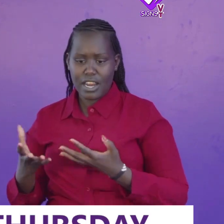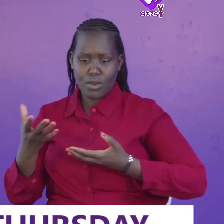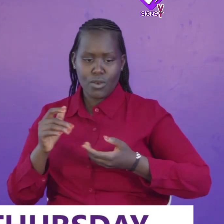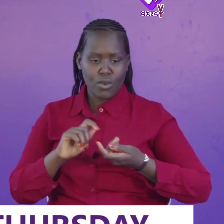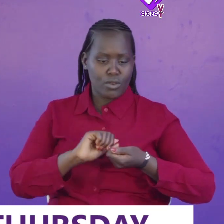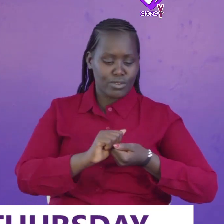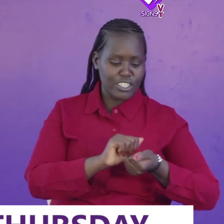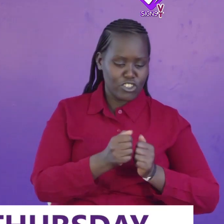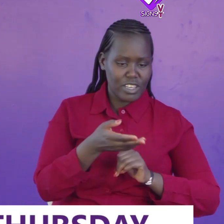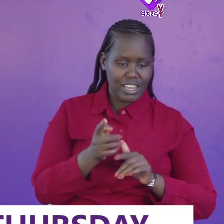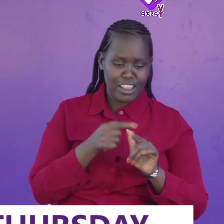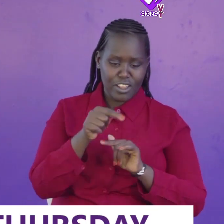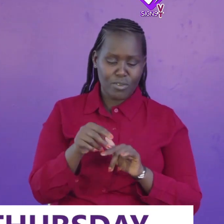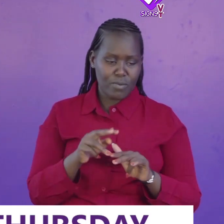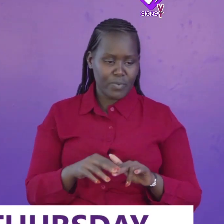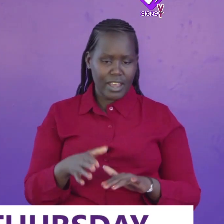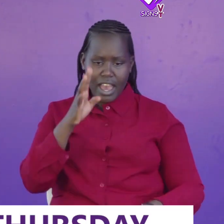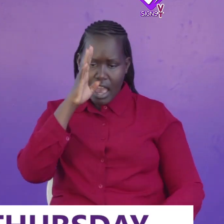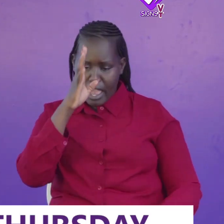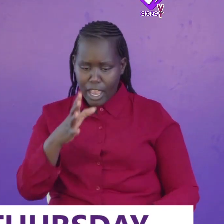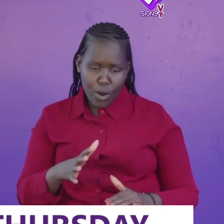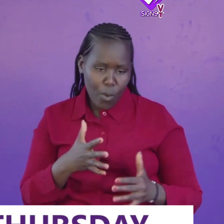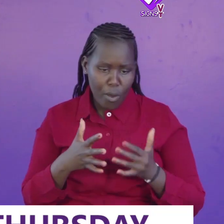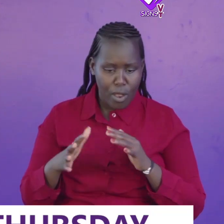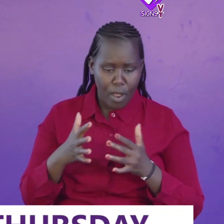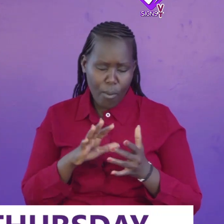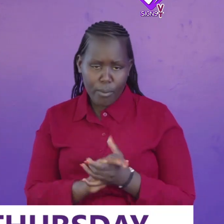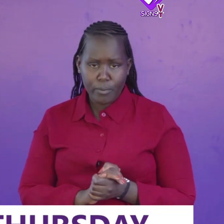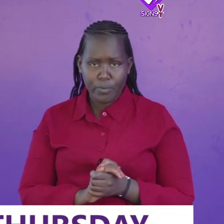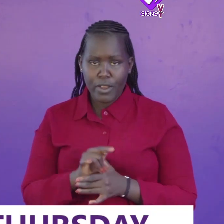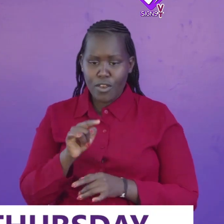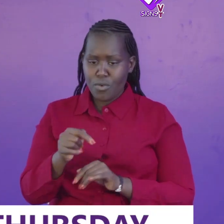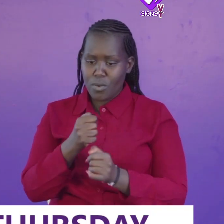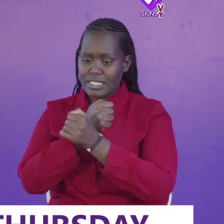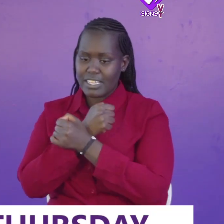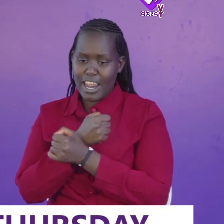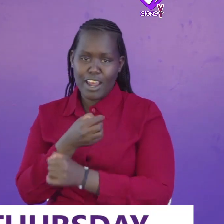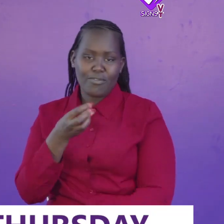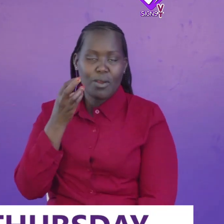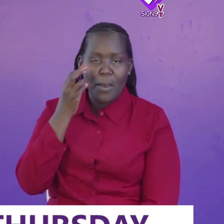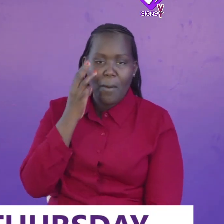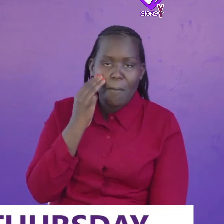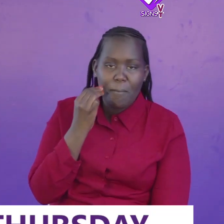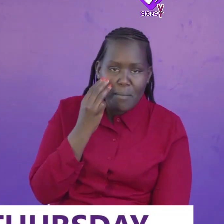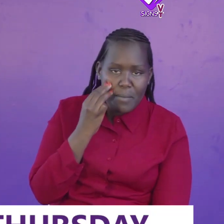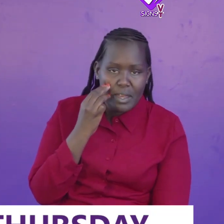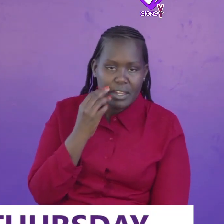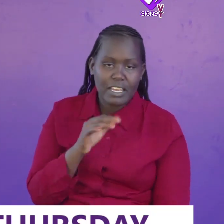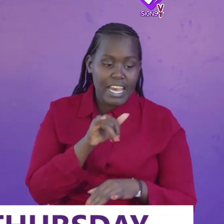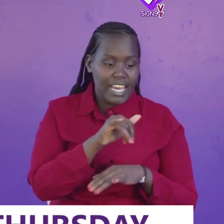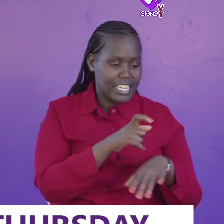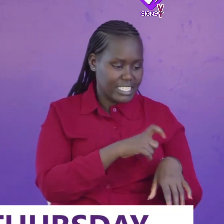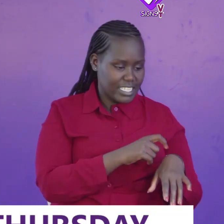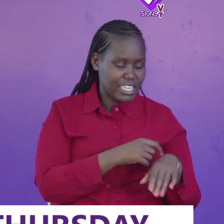na wewe uko tu hapo. Hey blah blah blah blah. You was lovely nduko. Actually, yes, the time we had